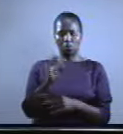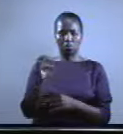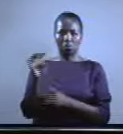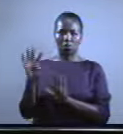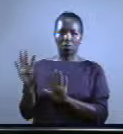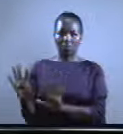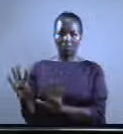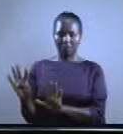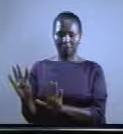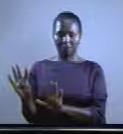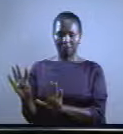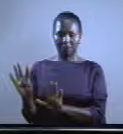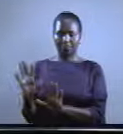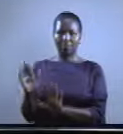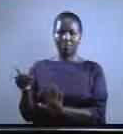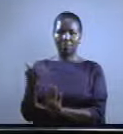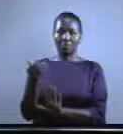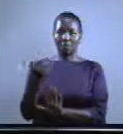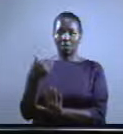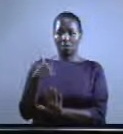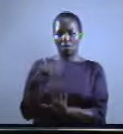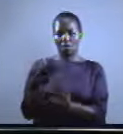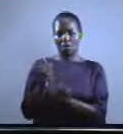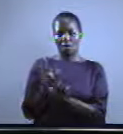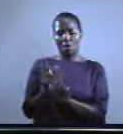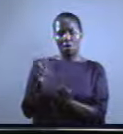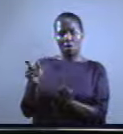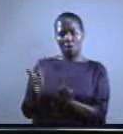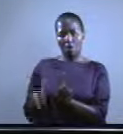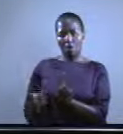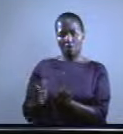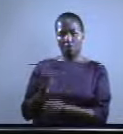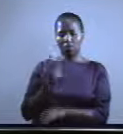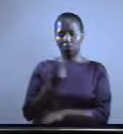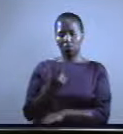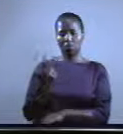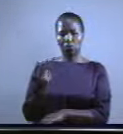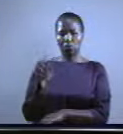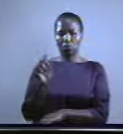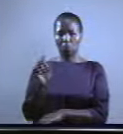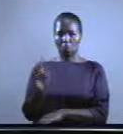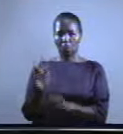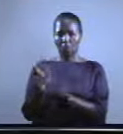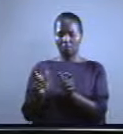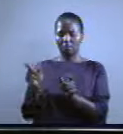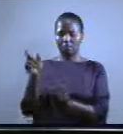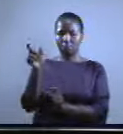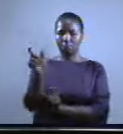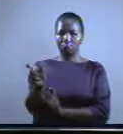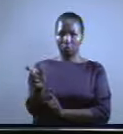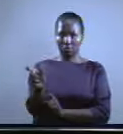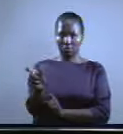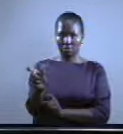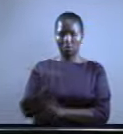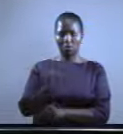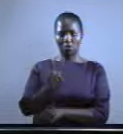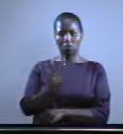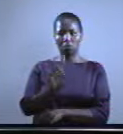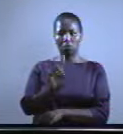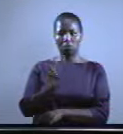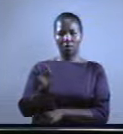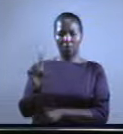2009, by omitting 221 and substituting it with